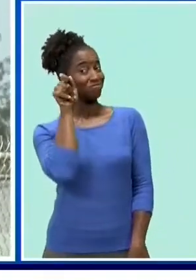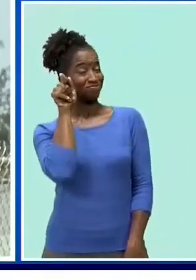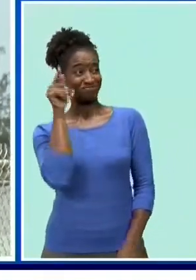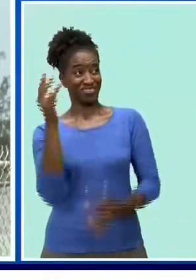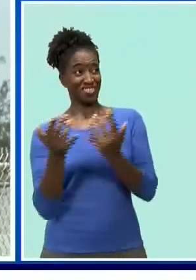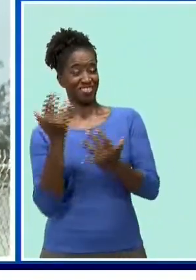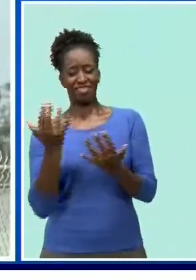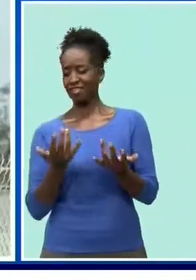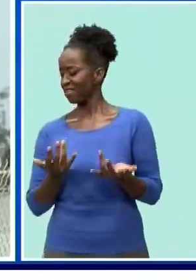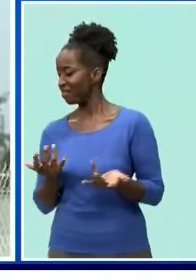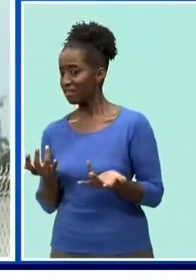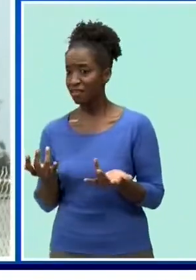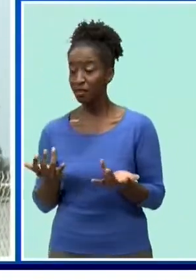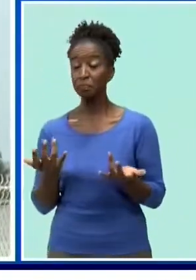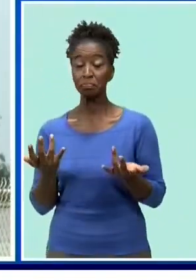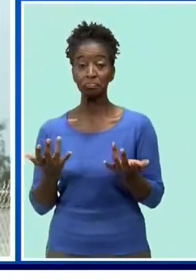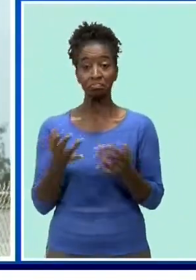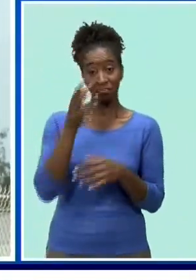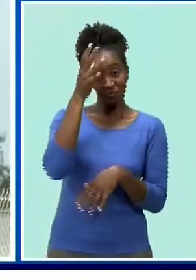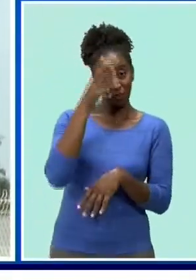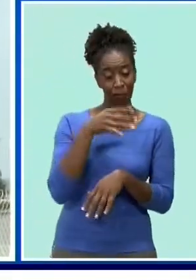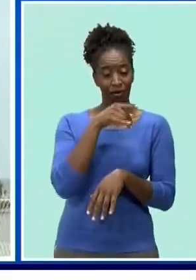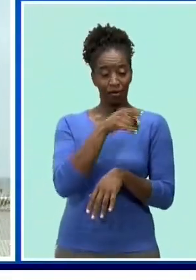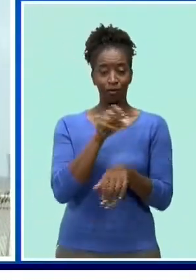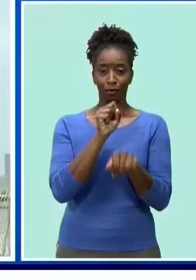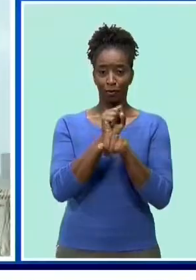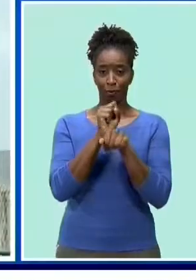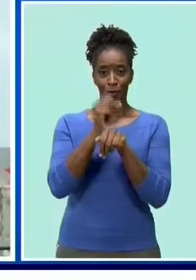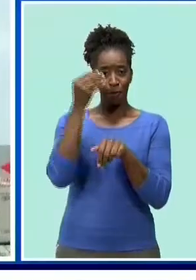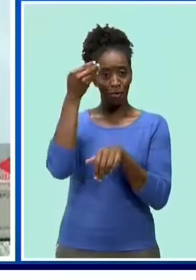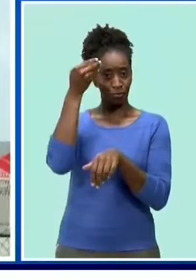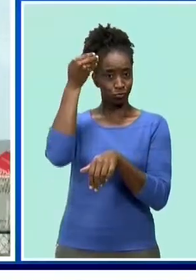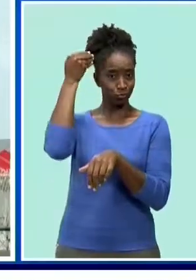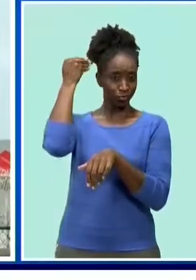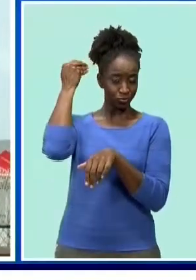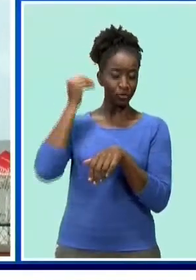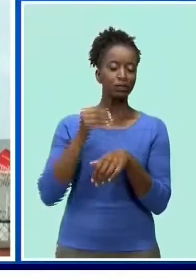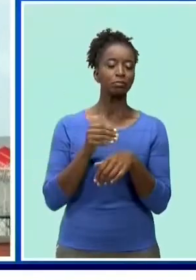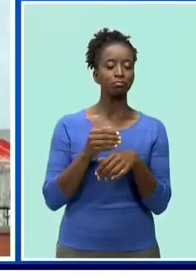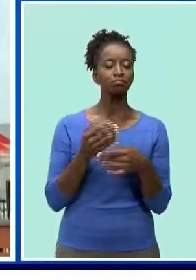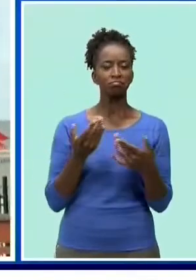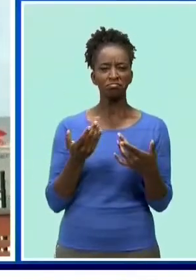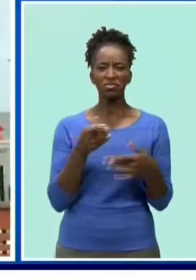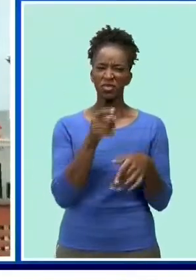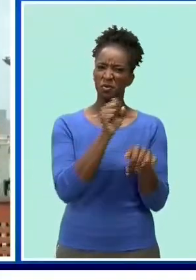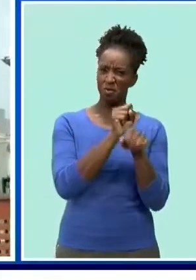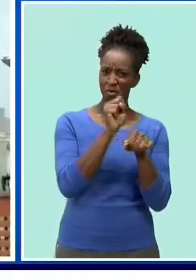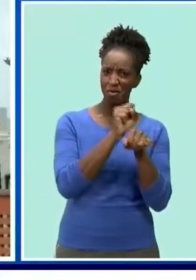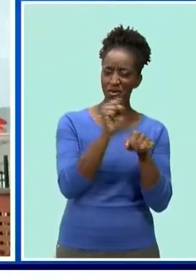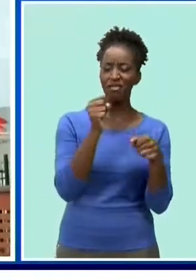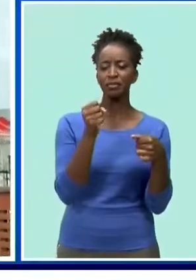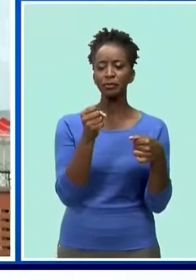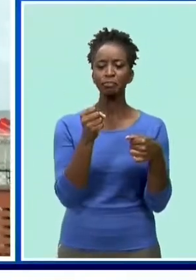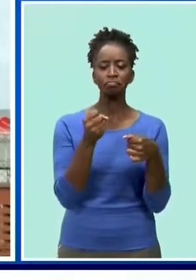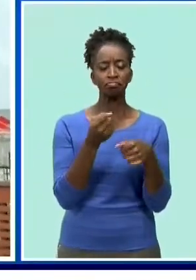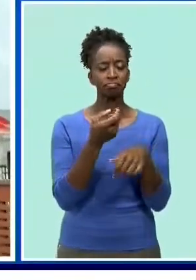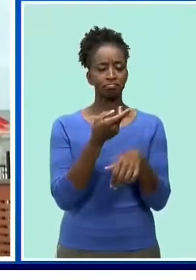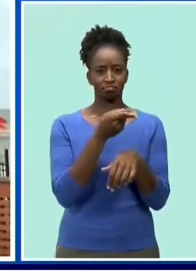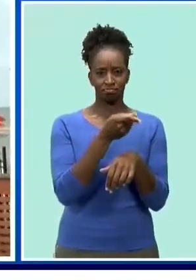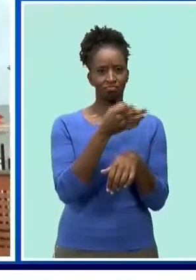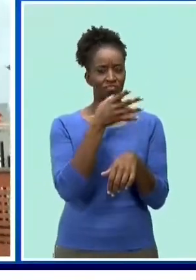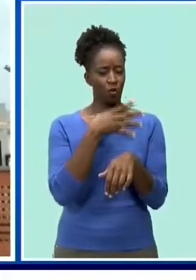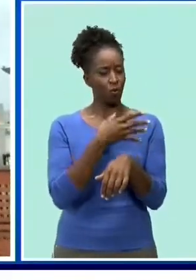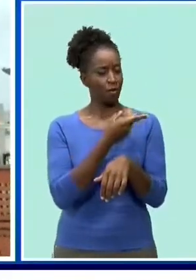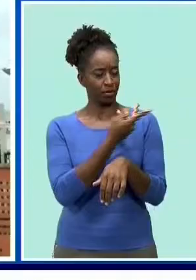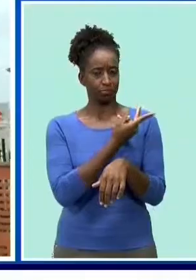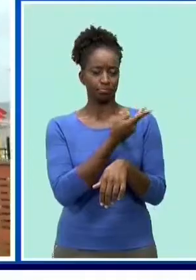a barbershop nearby, says he was cutting the hair of a woman who lives in the same apartment building. He says they went over to see what they